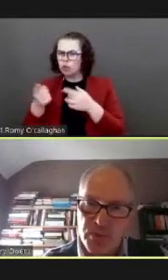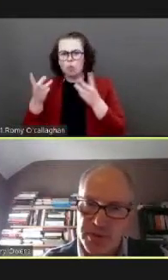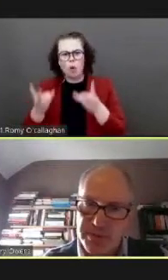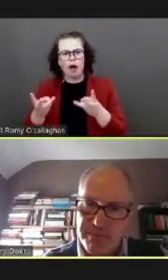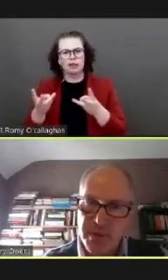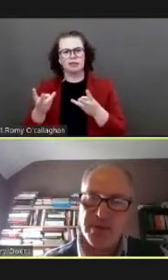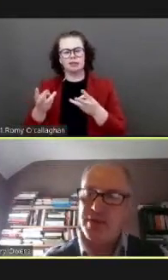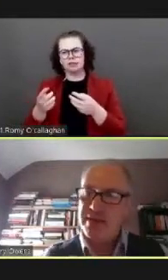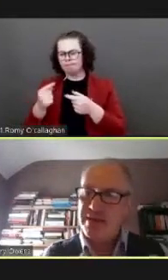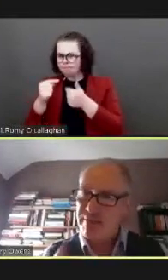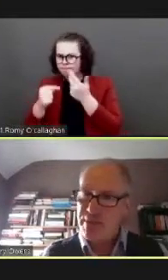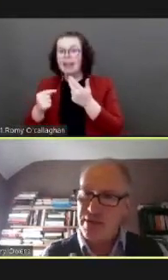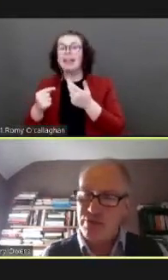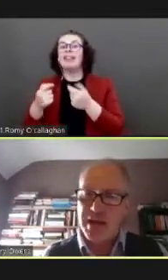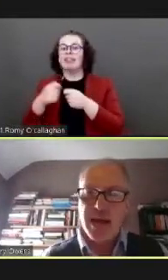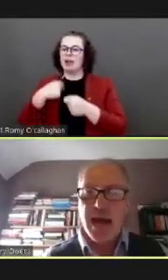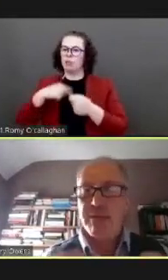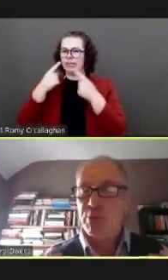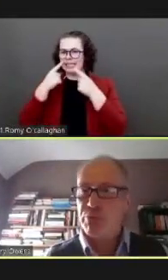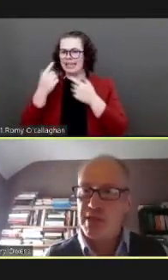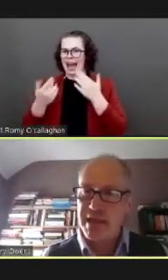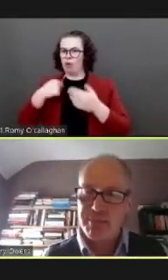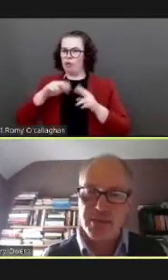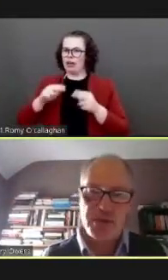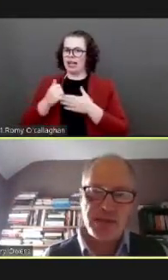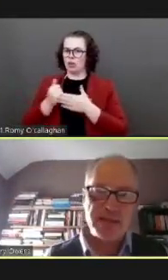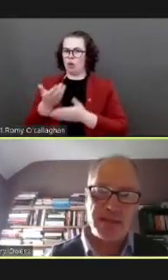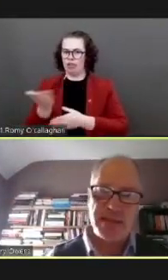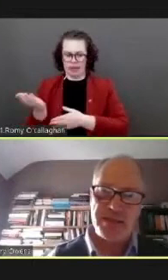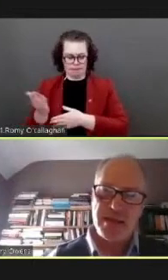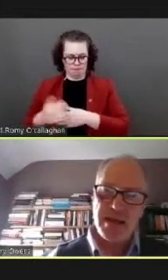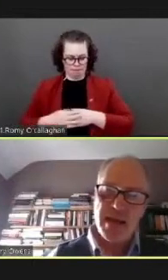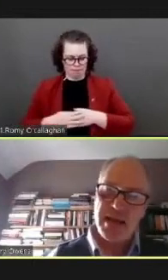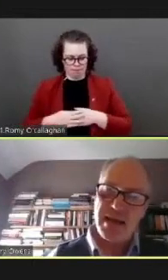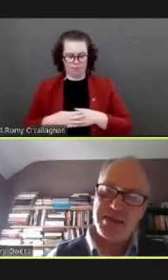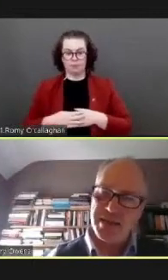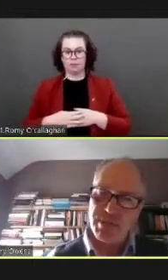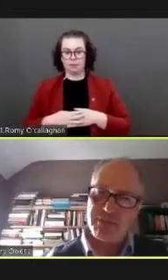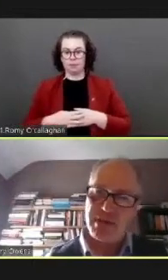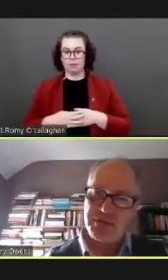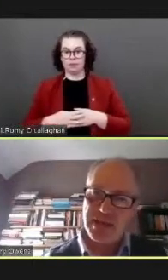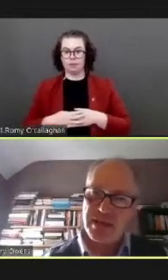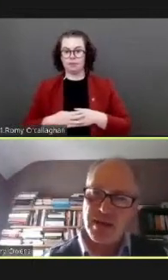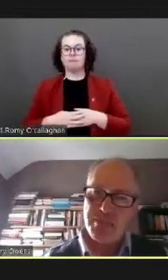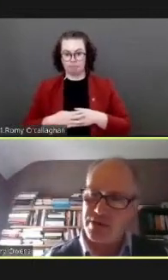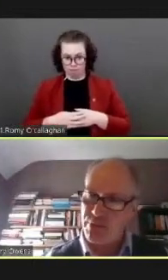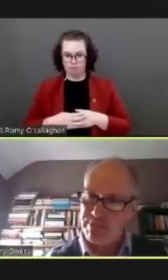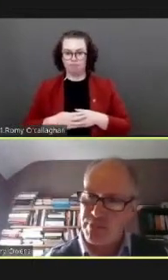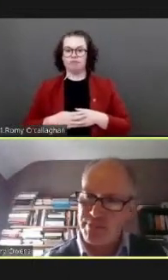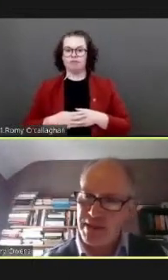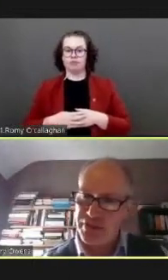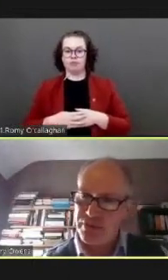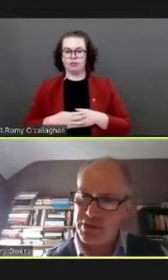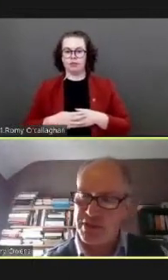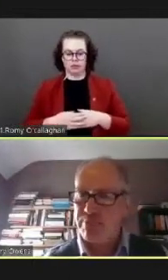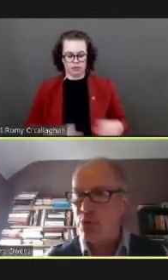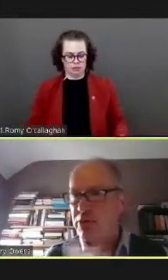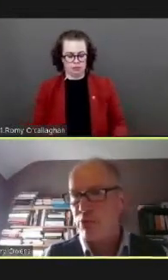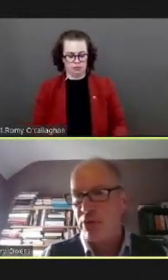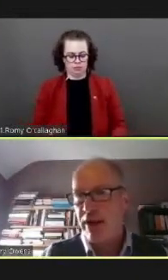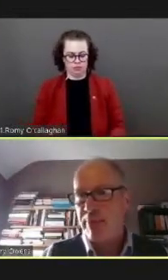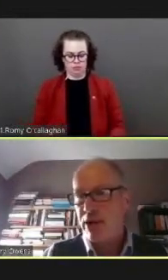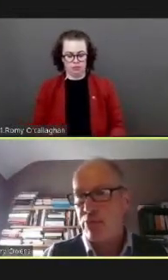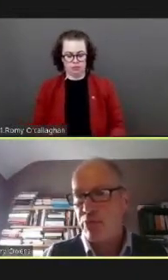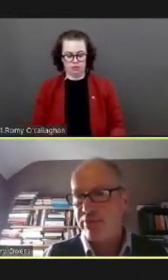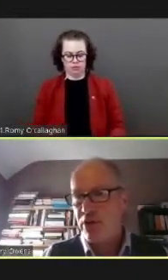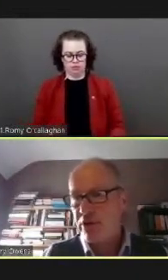how you support them. So that's the PRI. What it demonstrates is a deep level of need among the prison population, which is